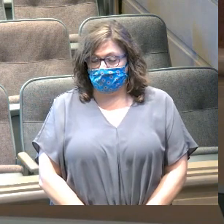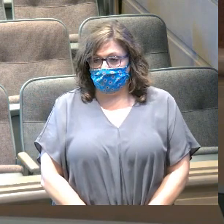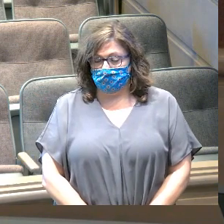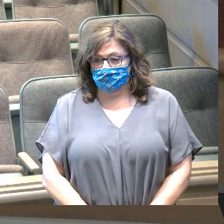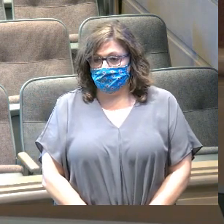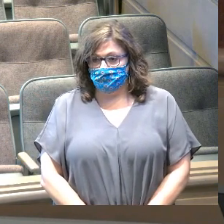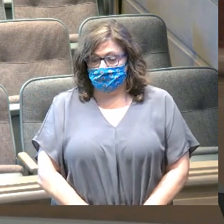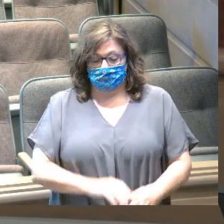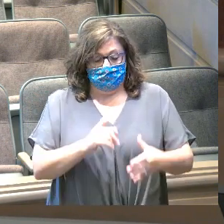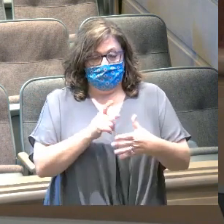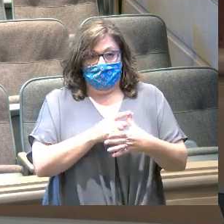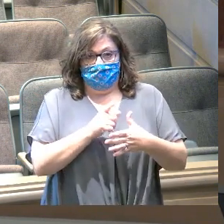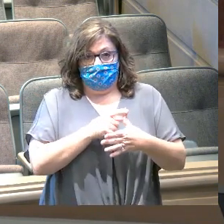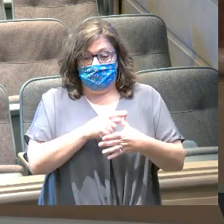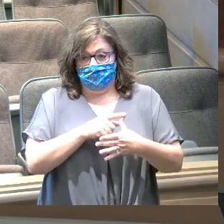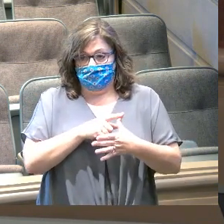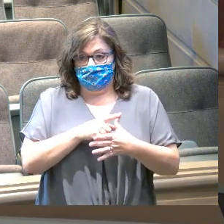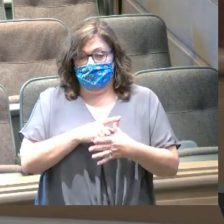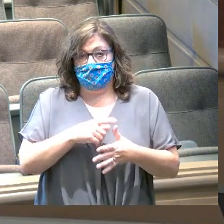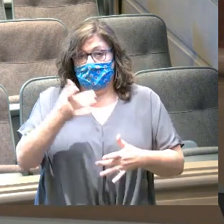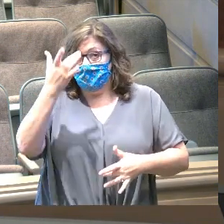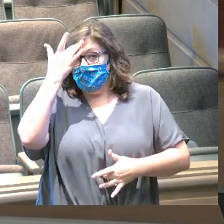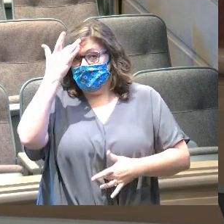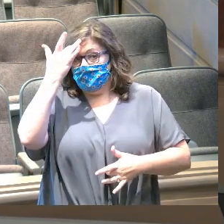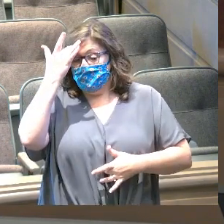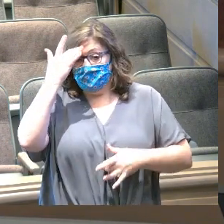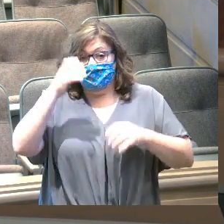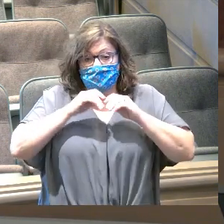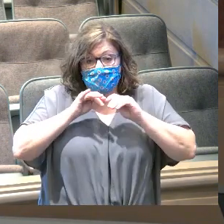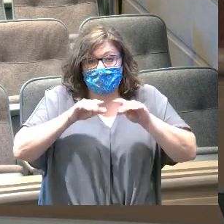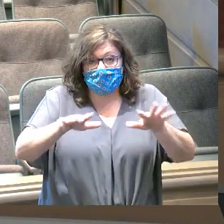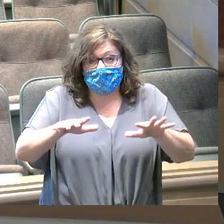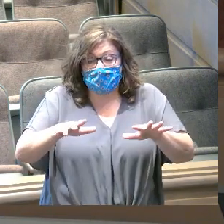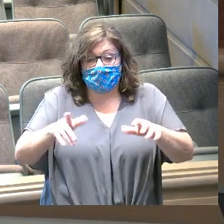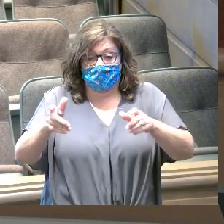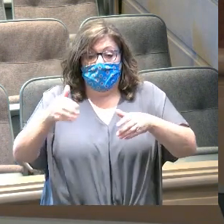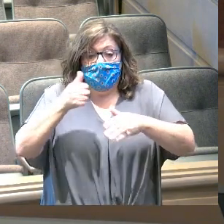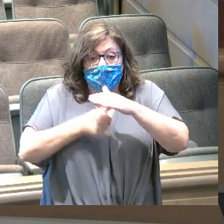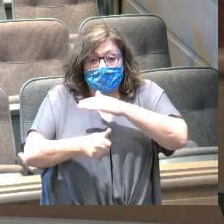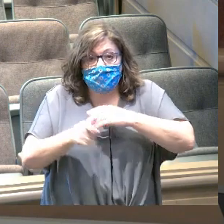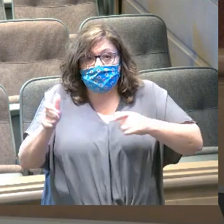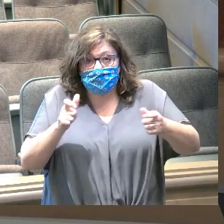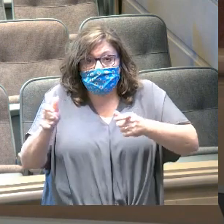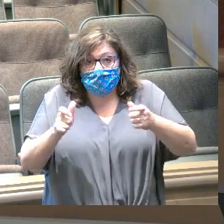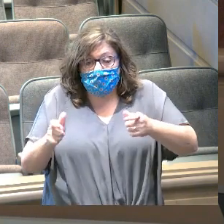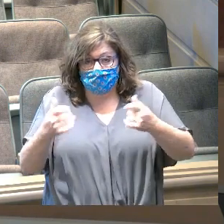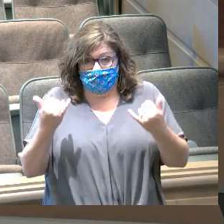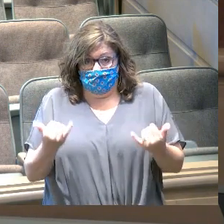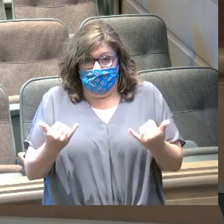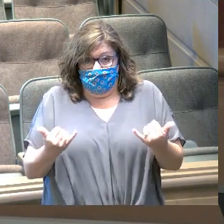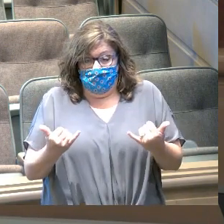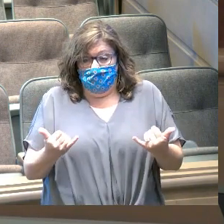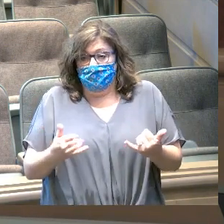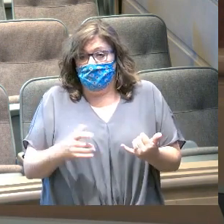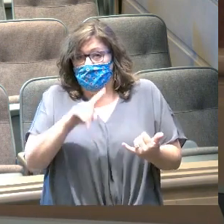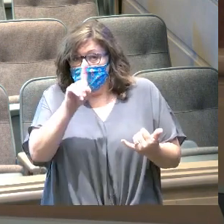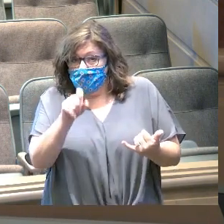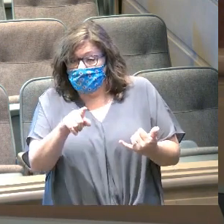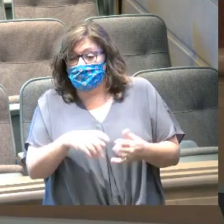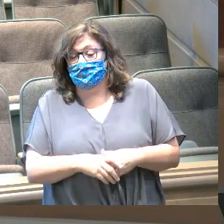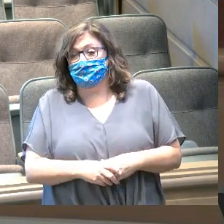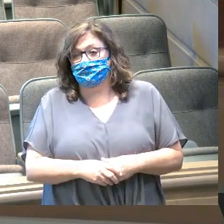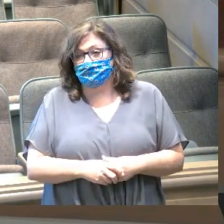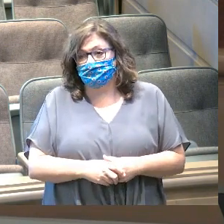the disease transmission is under control. I would put a question mark here. However,